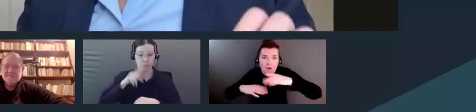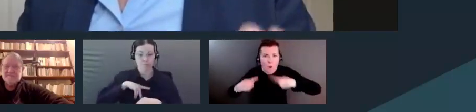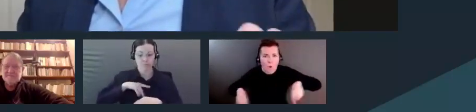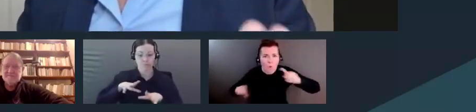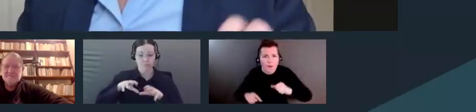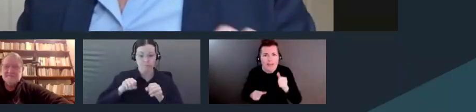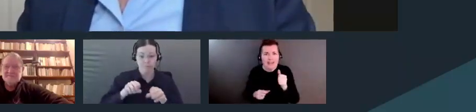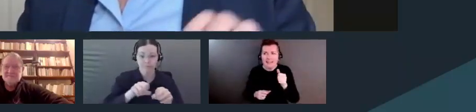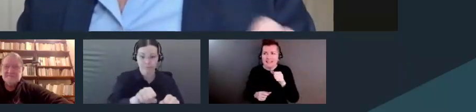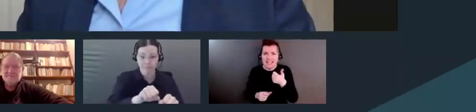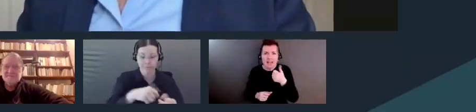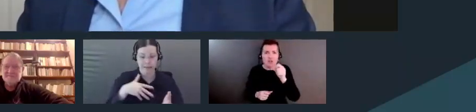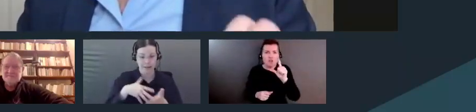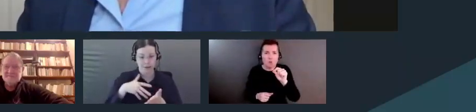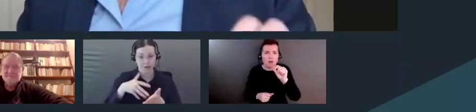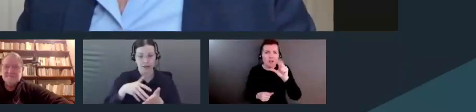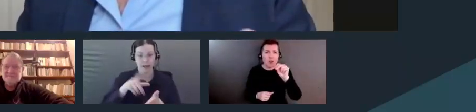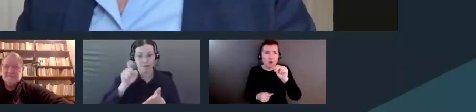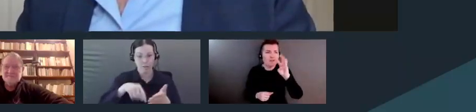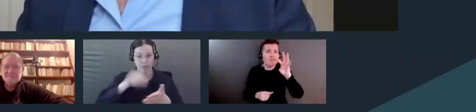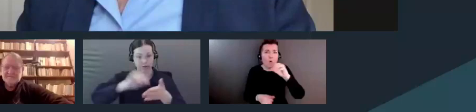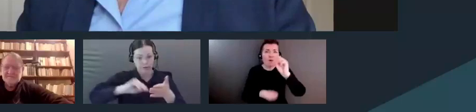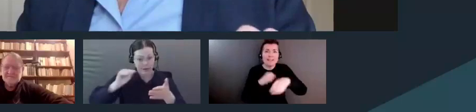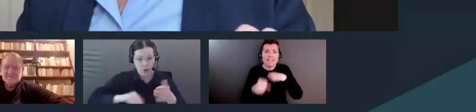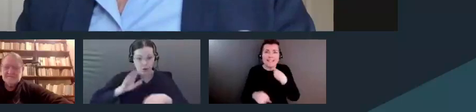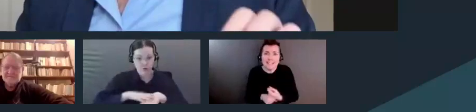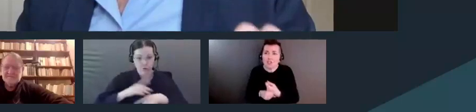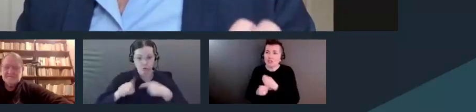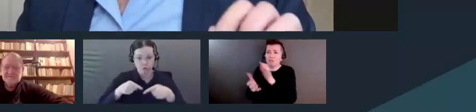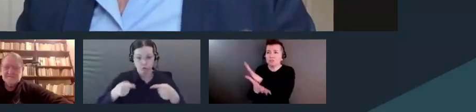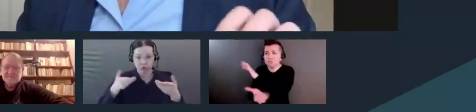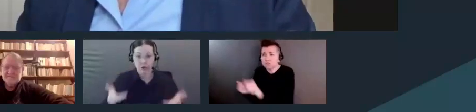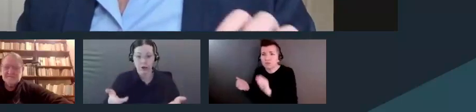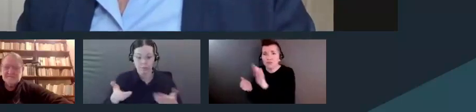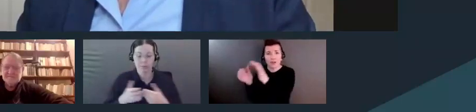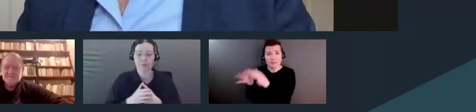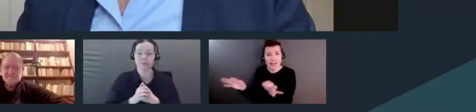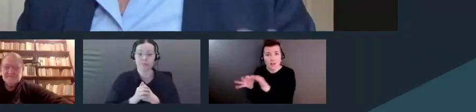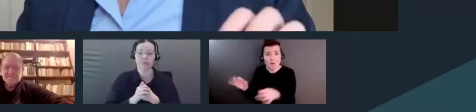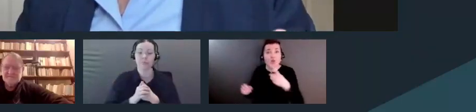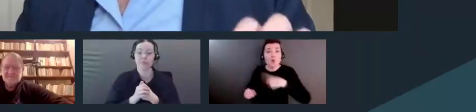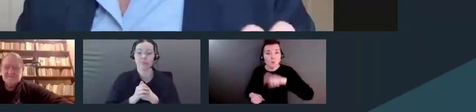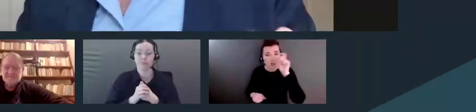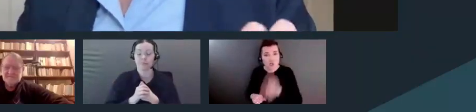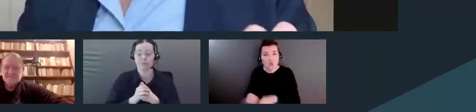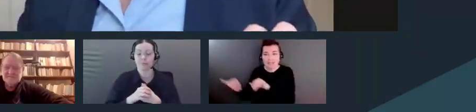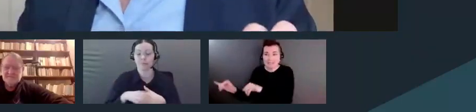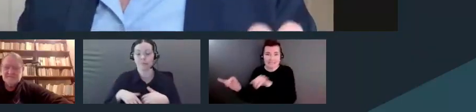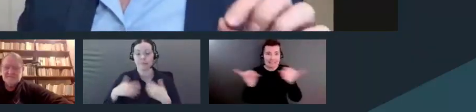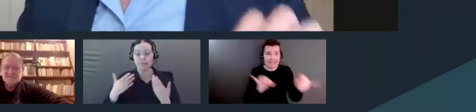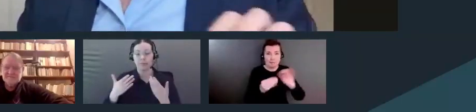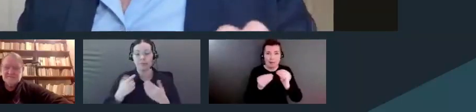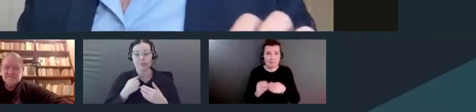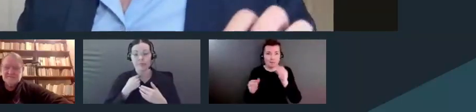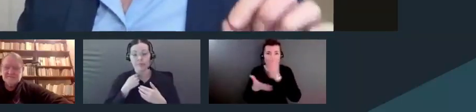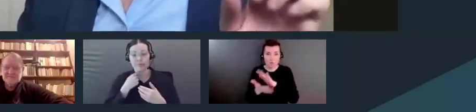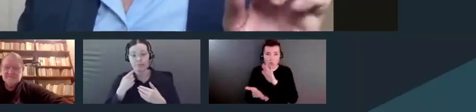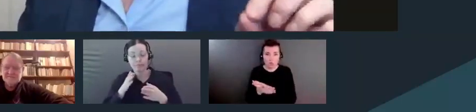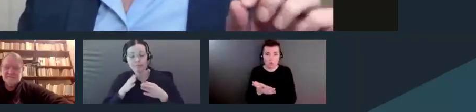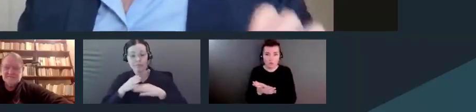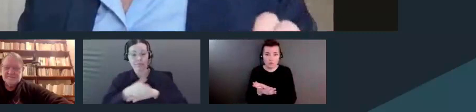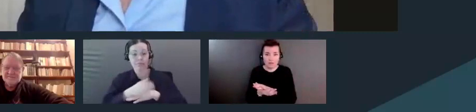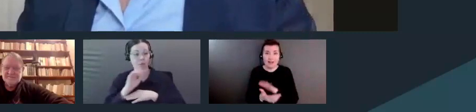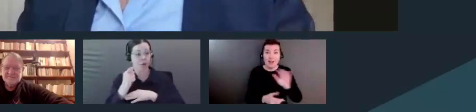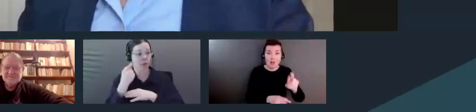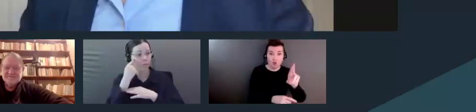decades trying to wipe out their language. The least we can do is try to build the same number of schools to teach the language as we